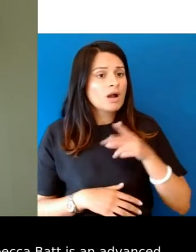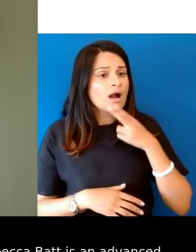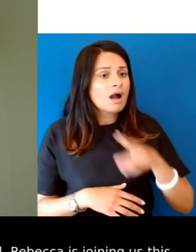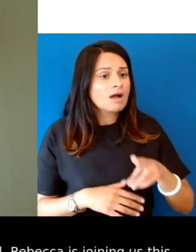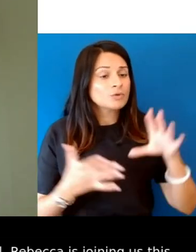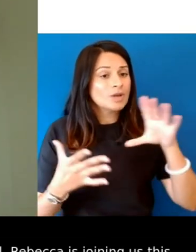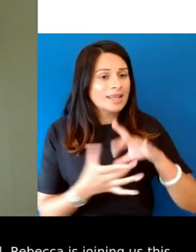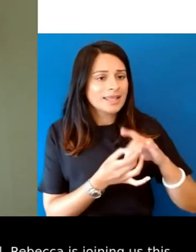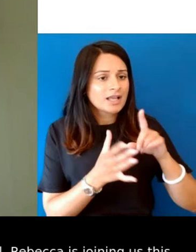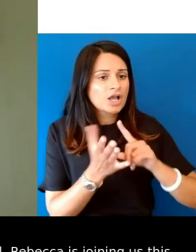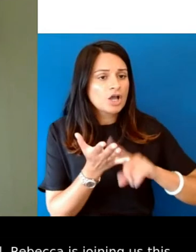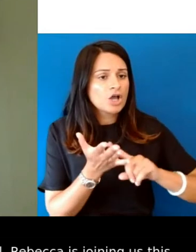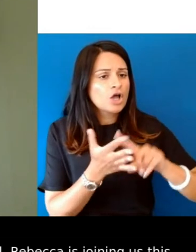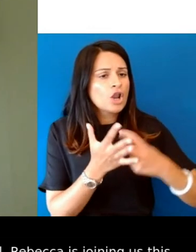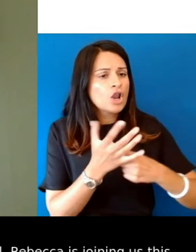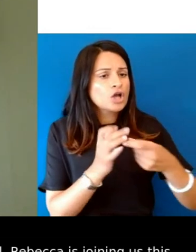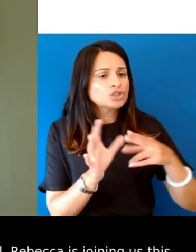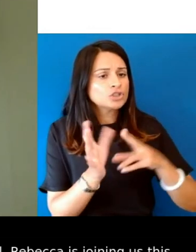rebecca